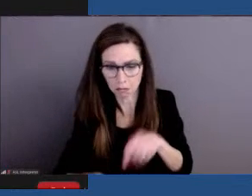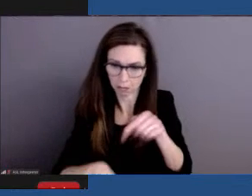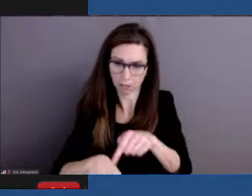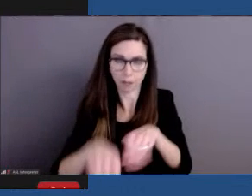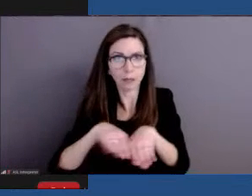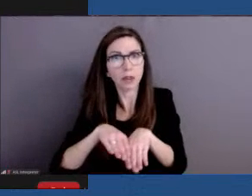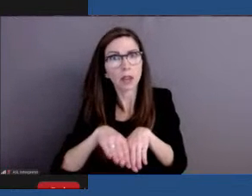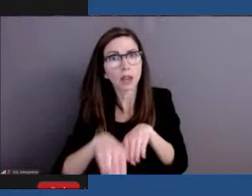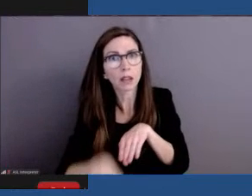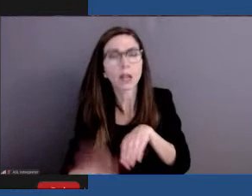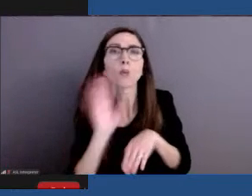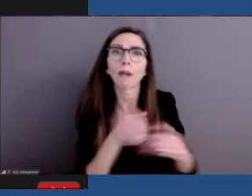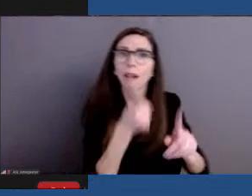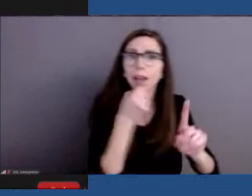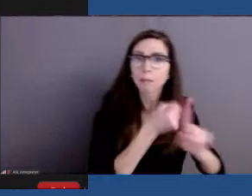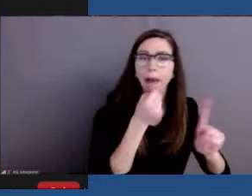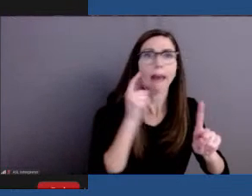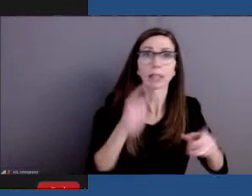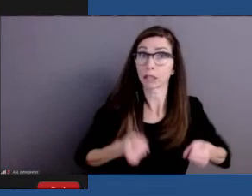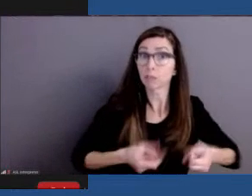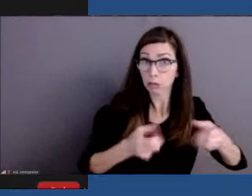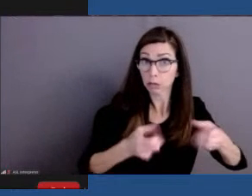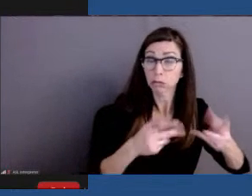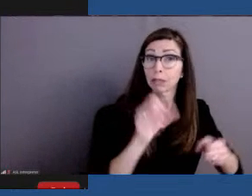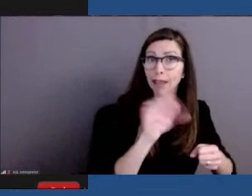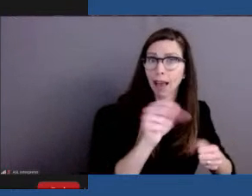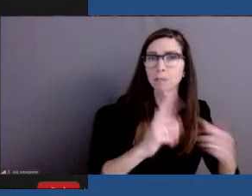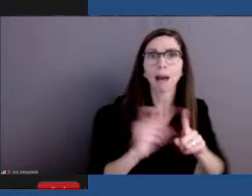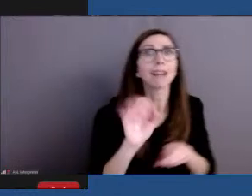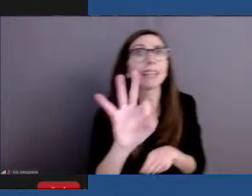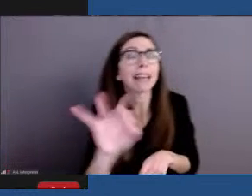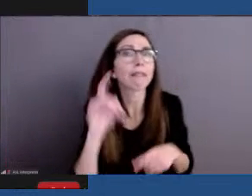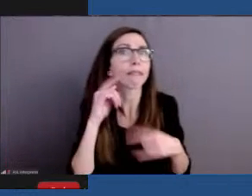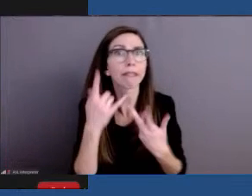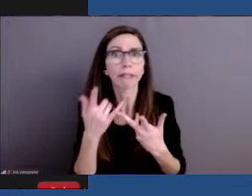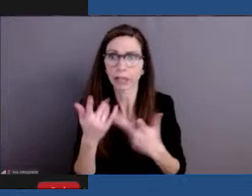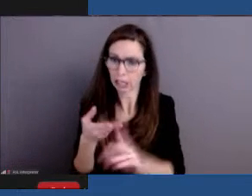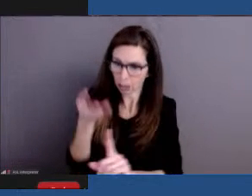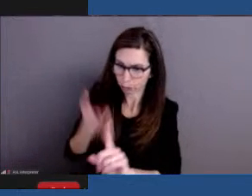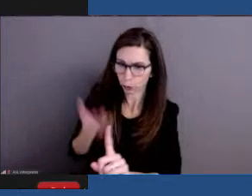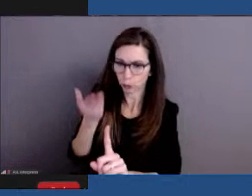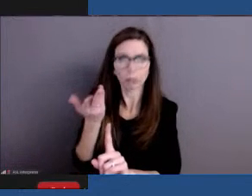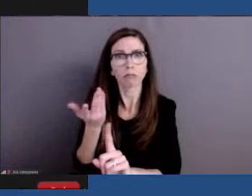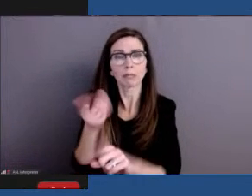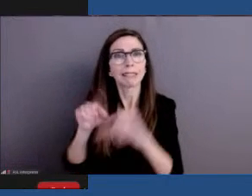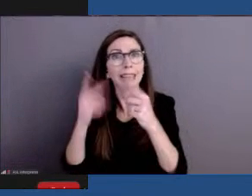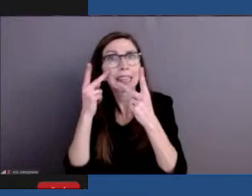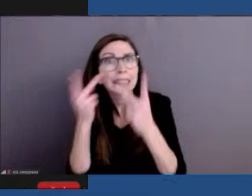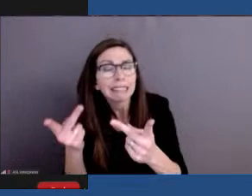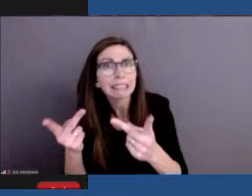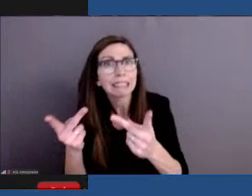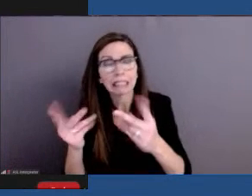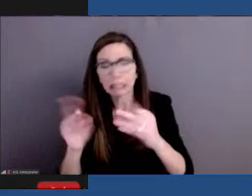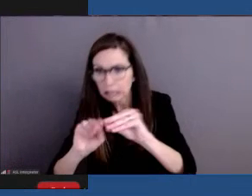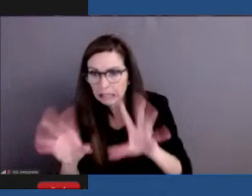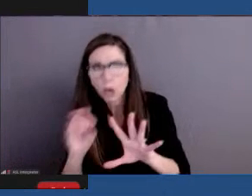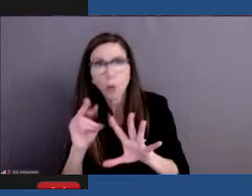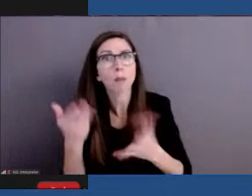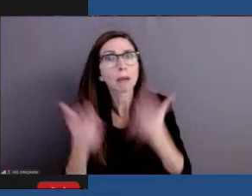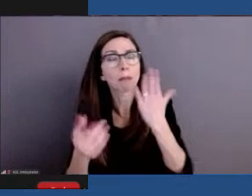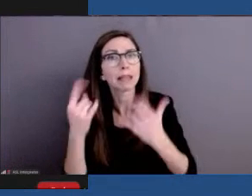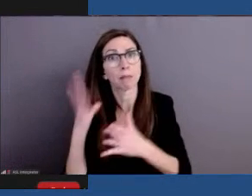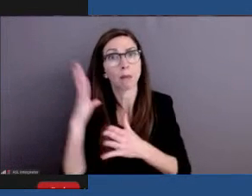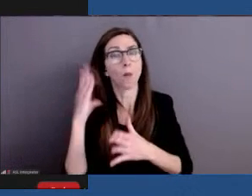invisible disability, like maybe post-concussion syndrome, and now they have problems with depth perception. So it's addressing visible